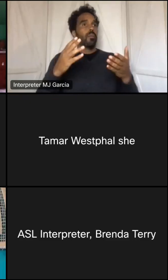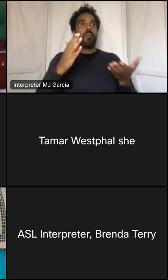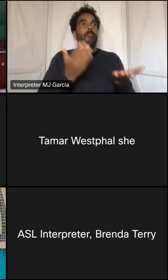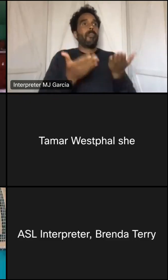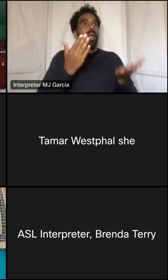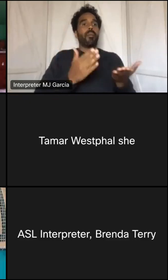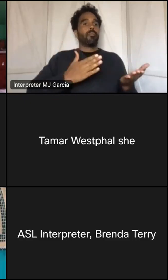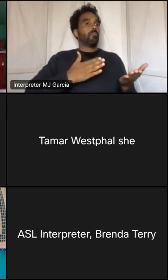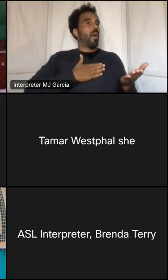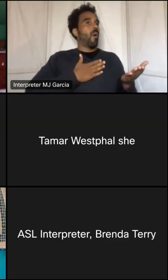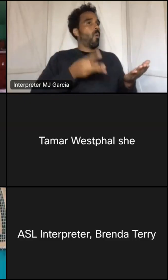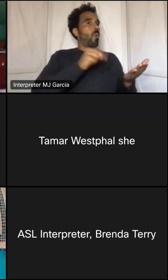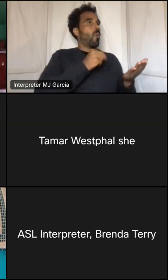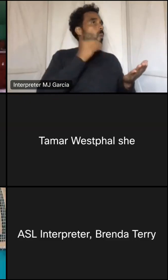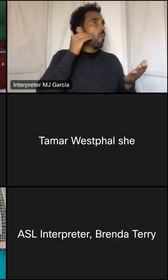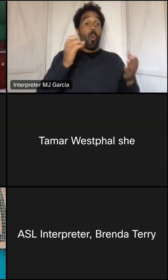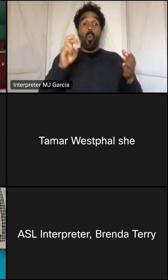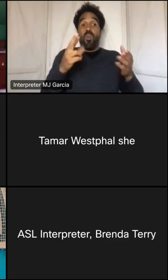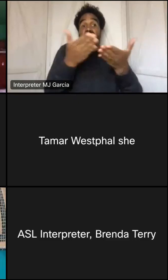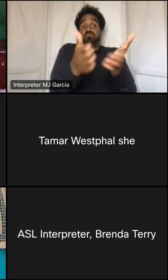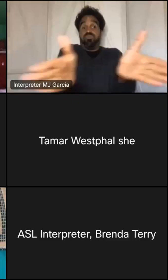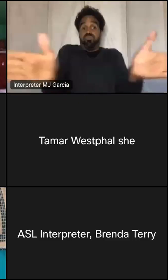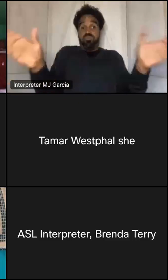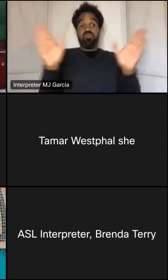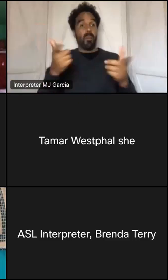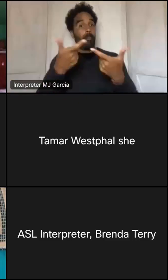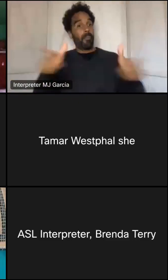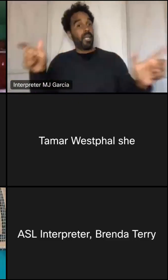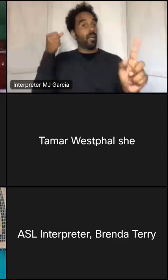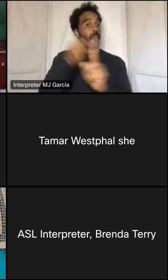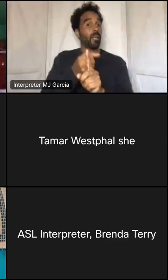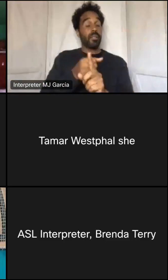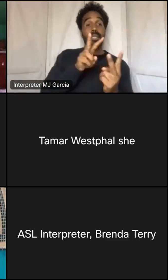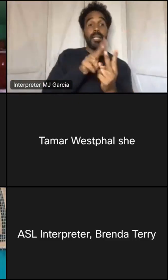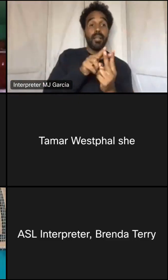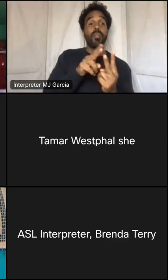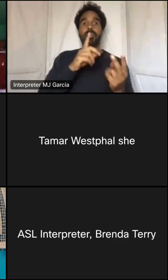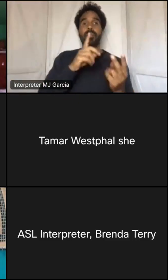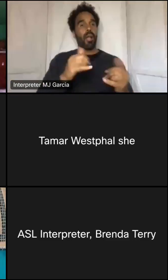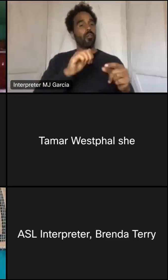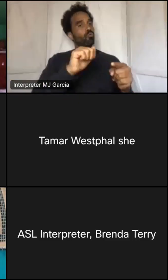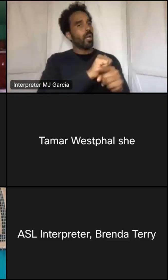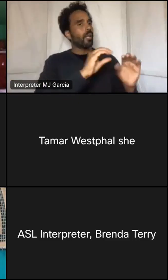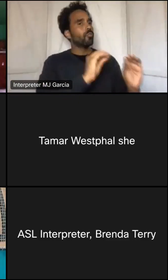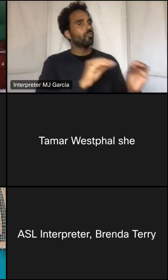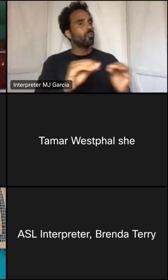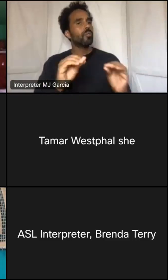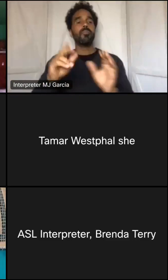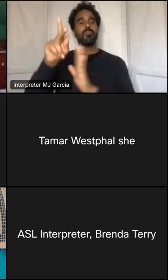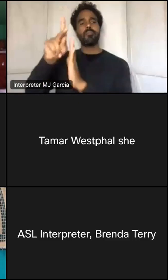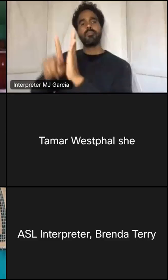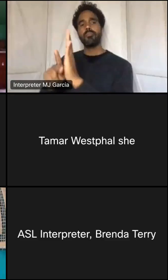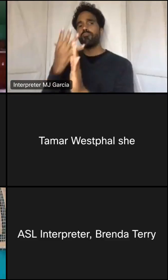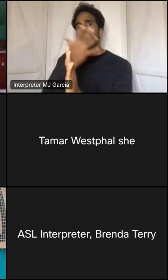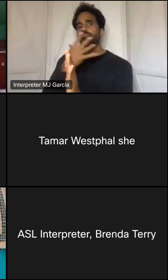here at Youth Power, that's what we do. We train young people about knowing what's going on in policy and teaching them about leadership